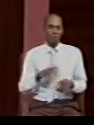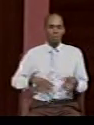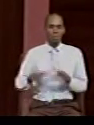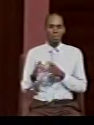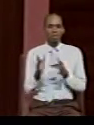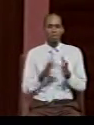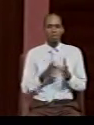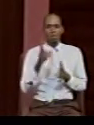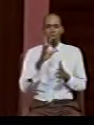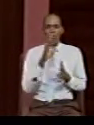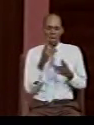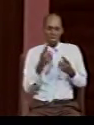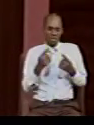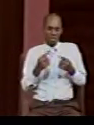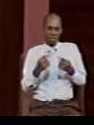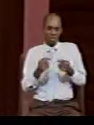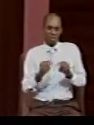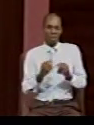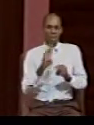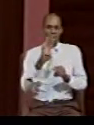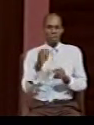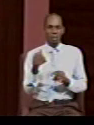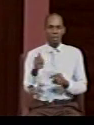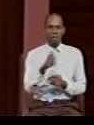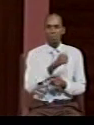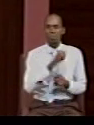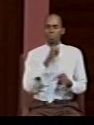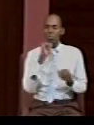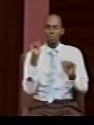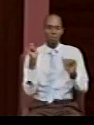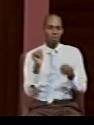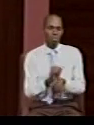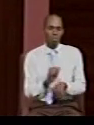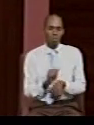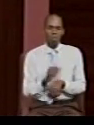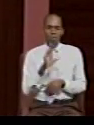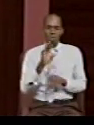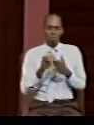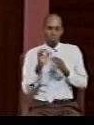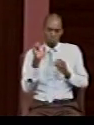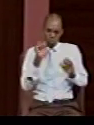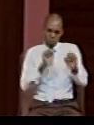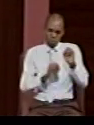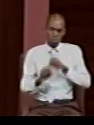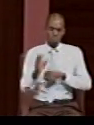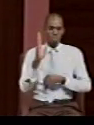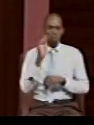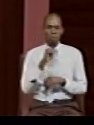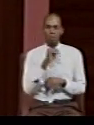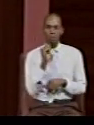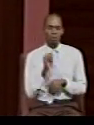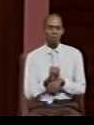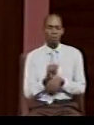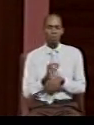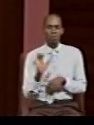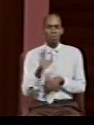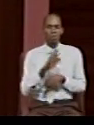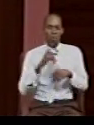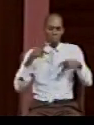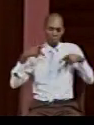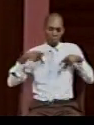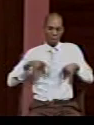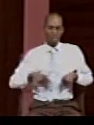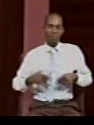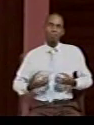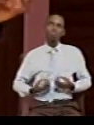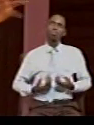by yourself will not do it. Your struggles will not do it. Your personal sacrifice will not do